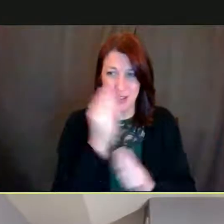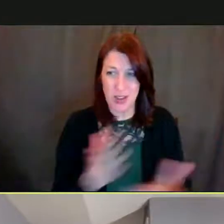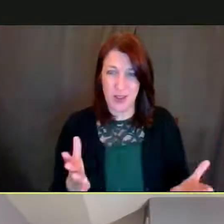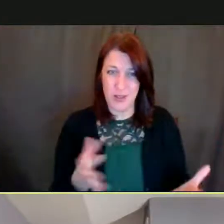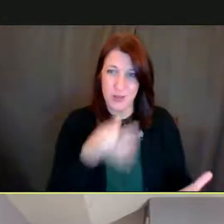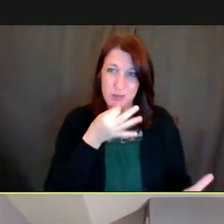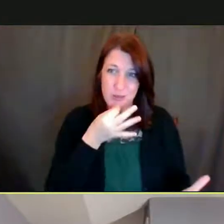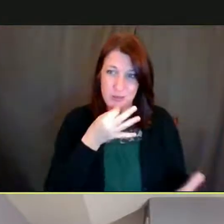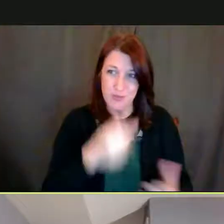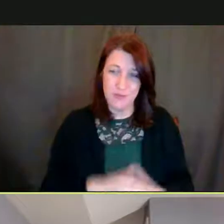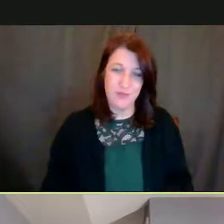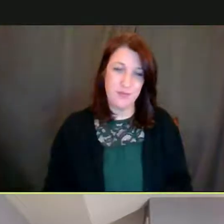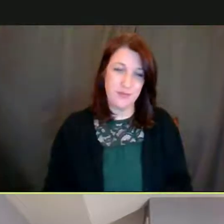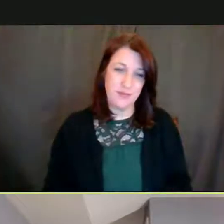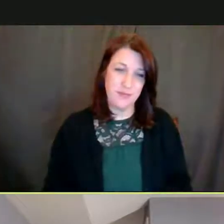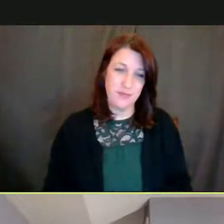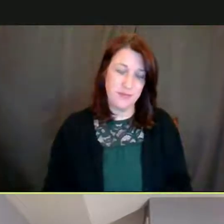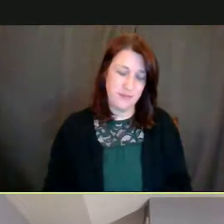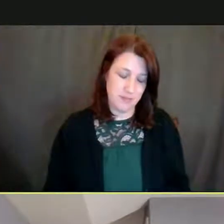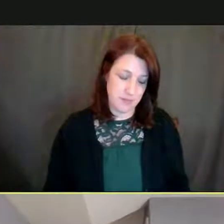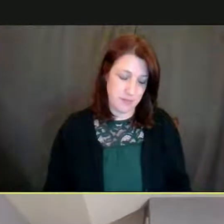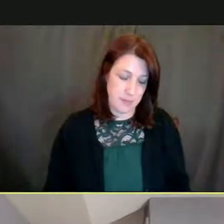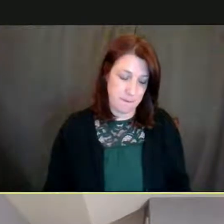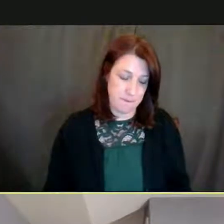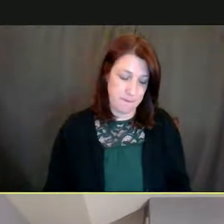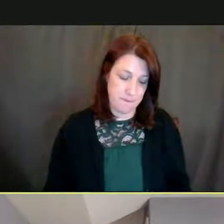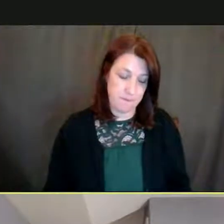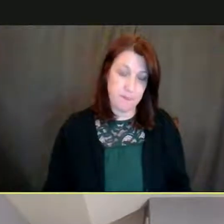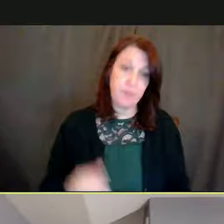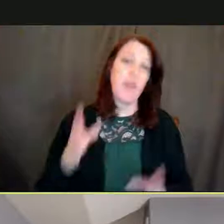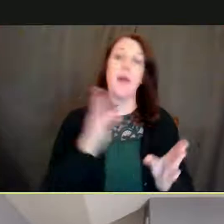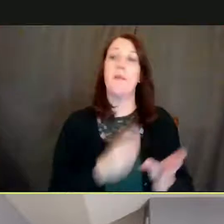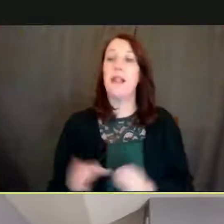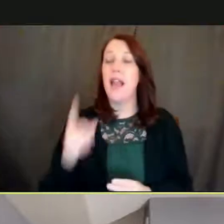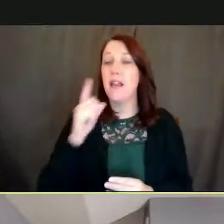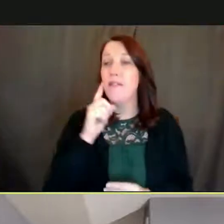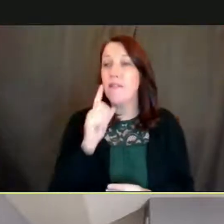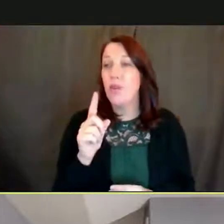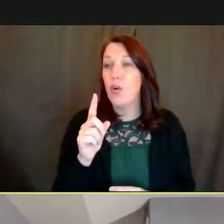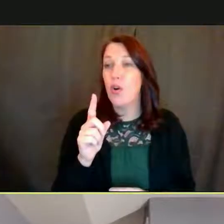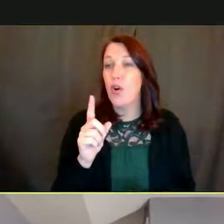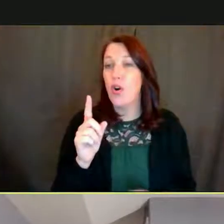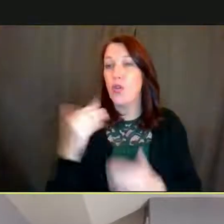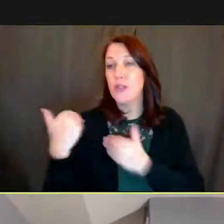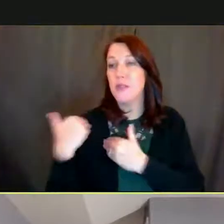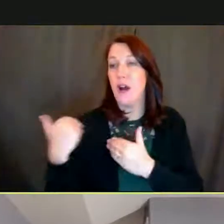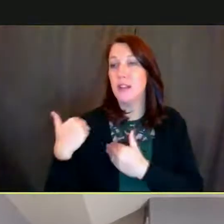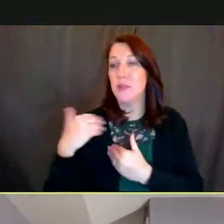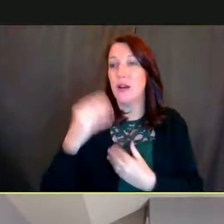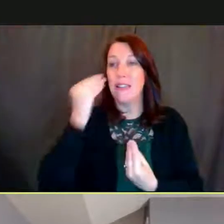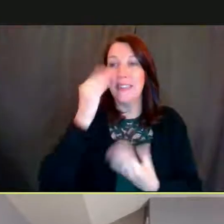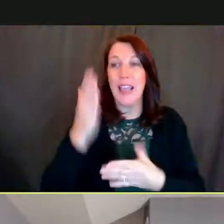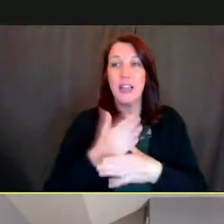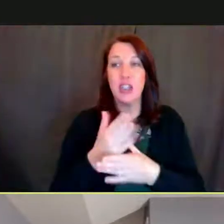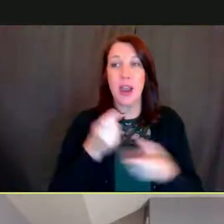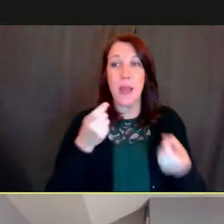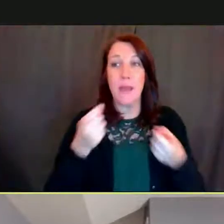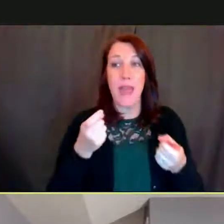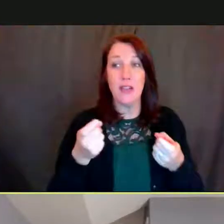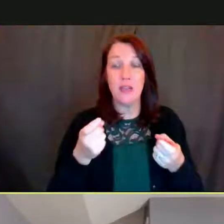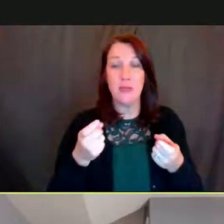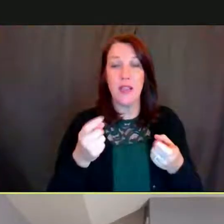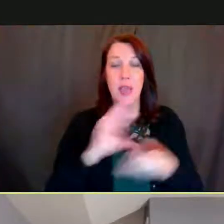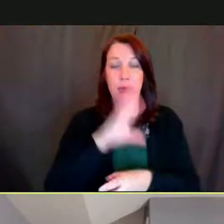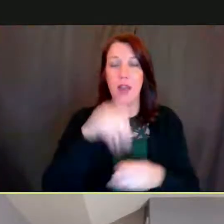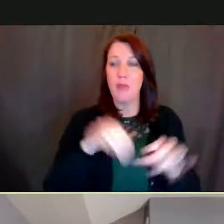think. And as planning for sort of responsible data management and sharing becomes kind of a routine